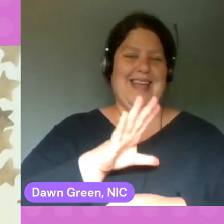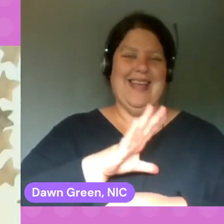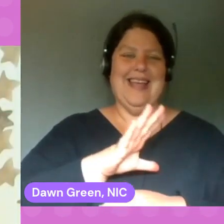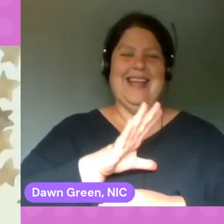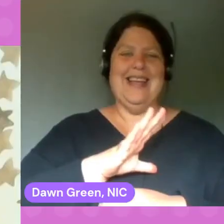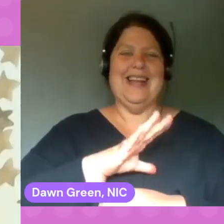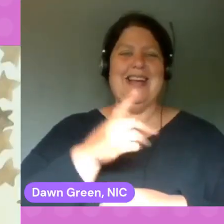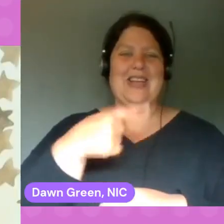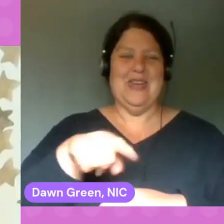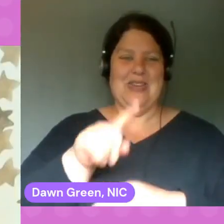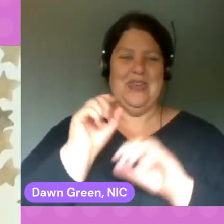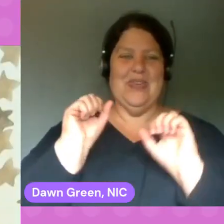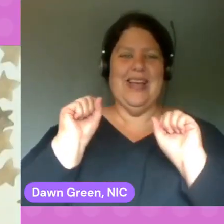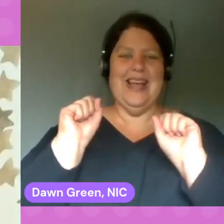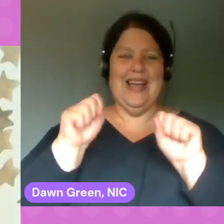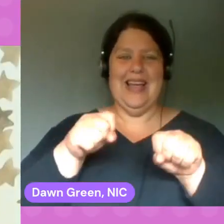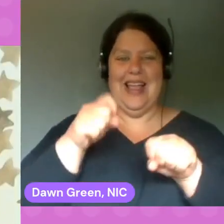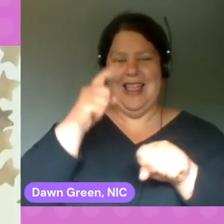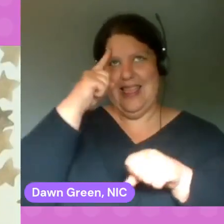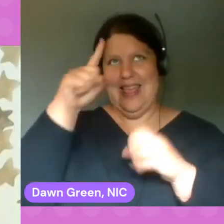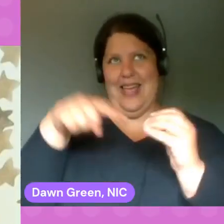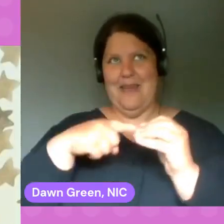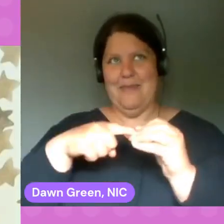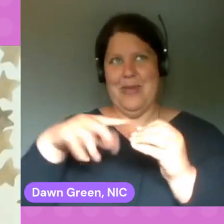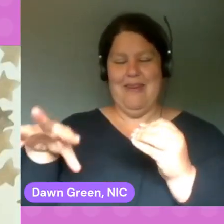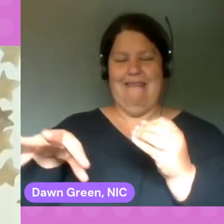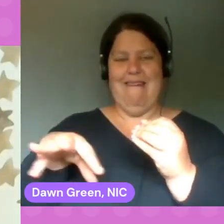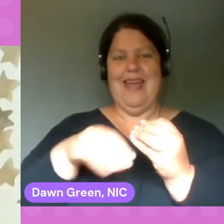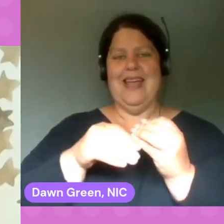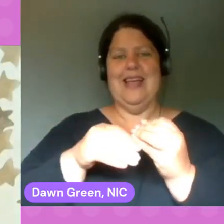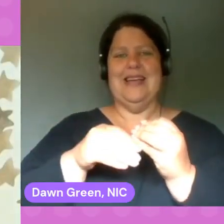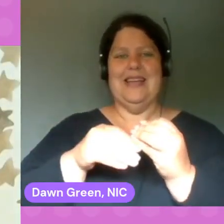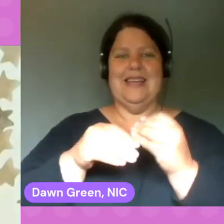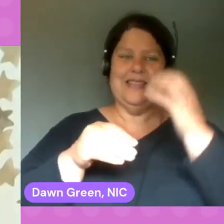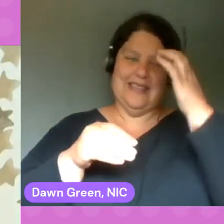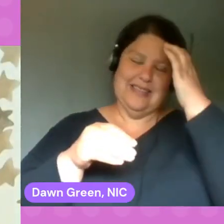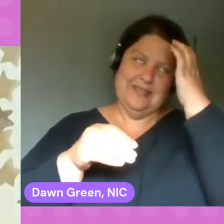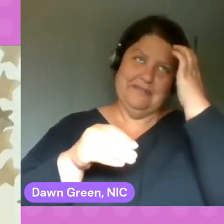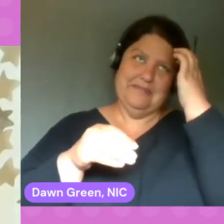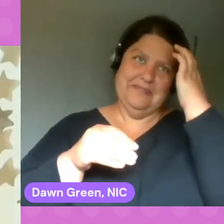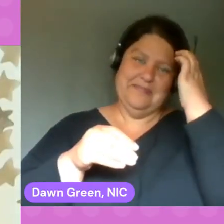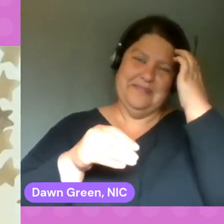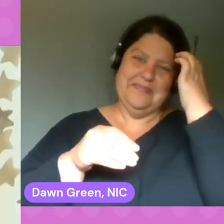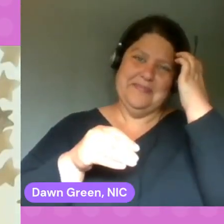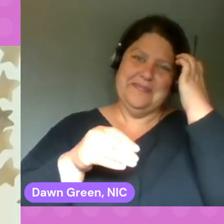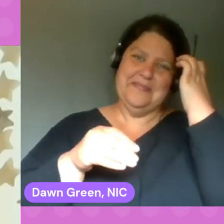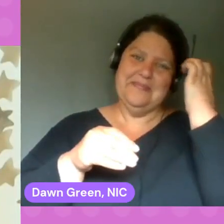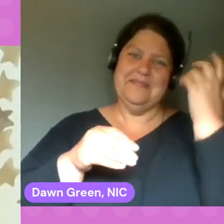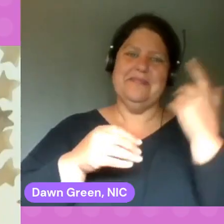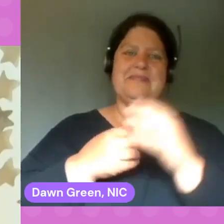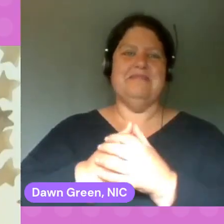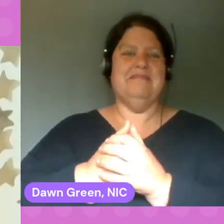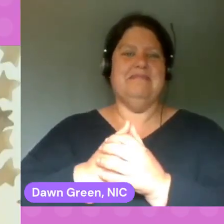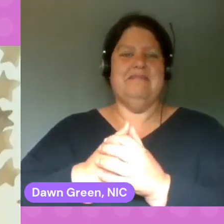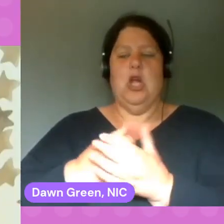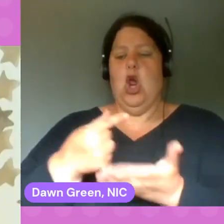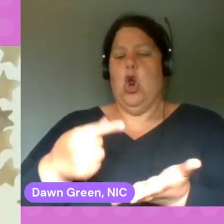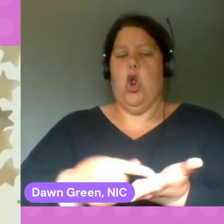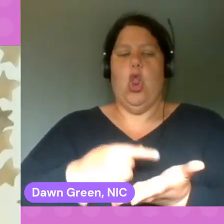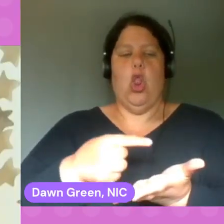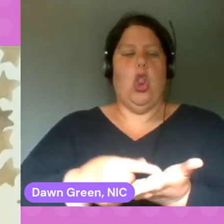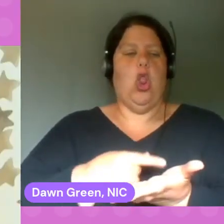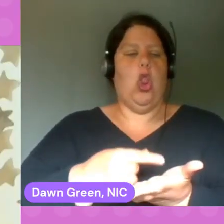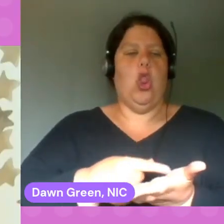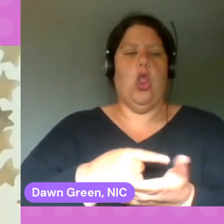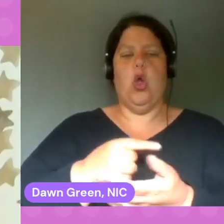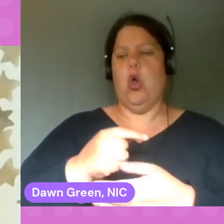You can think about adding in a glue stick instead of